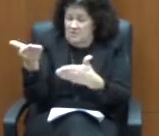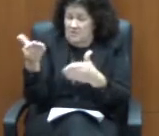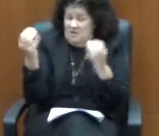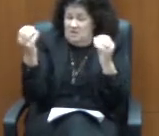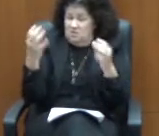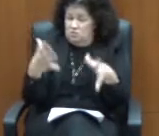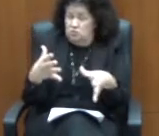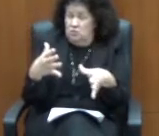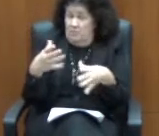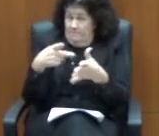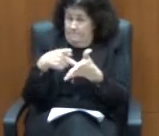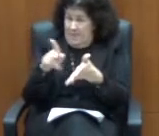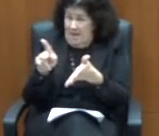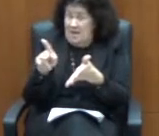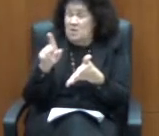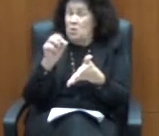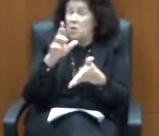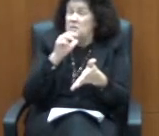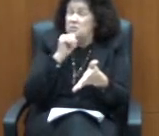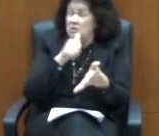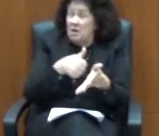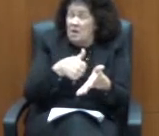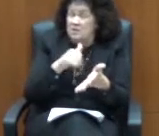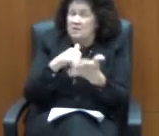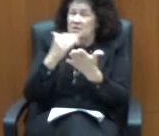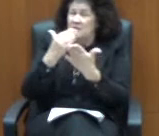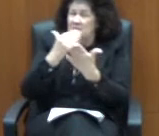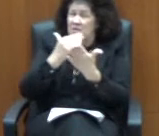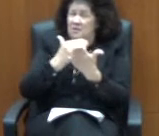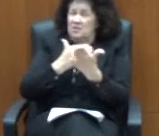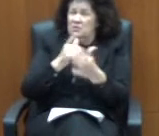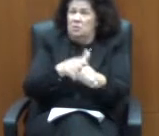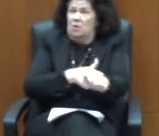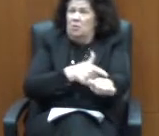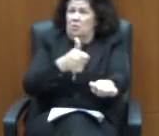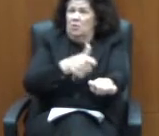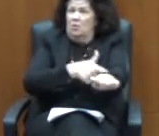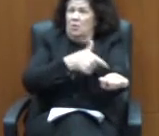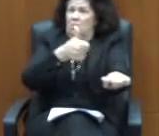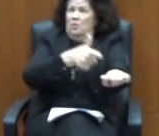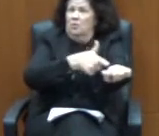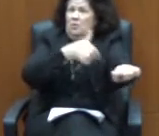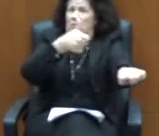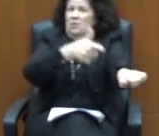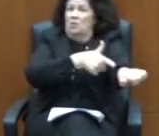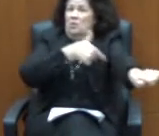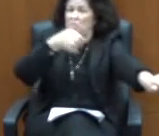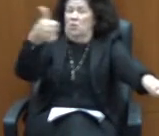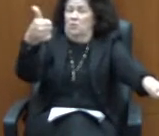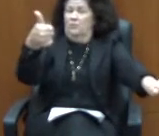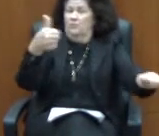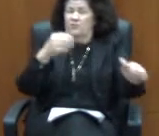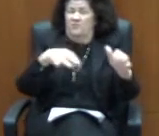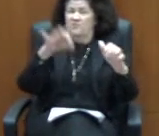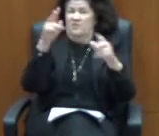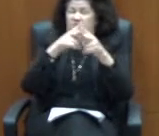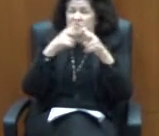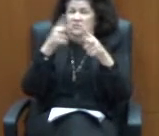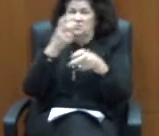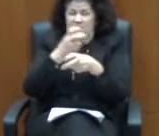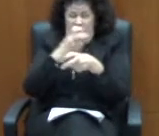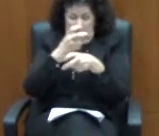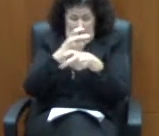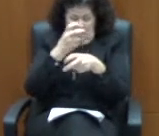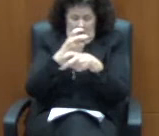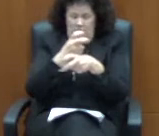teachers compensated, are they not? That list is getting longer and longer and longer and longer, and we're finding it very difficult